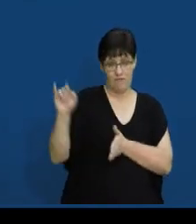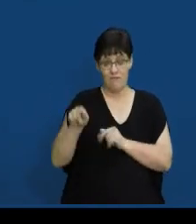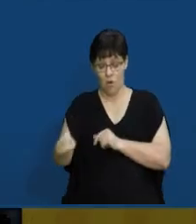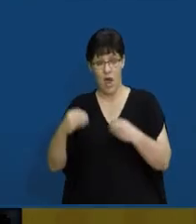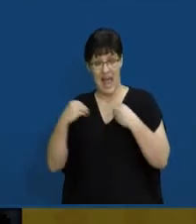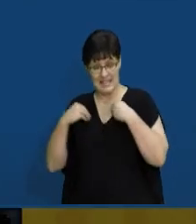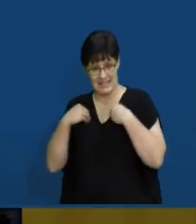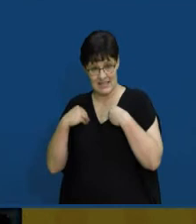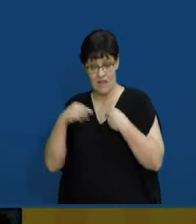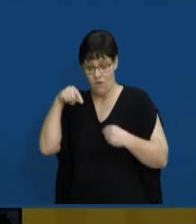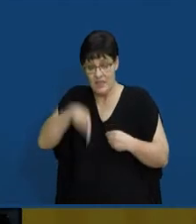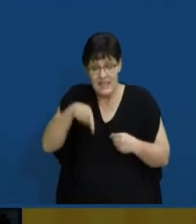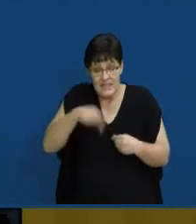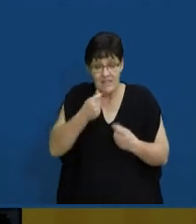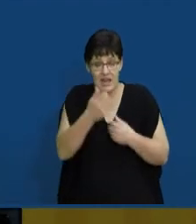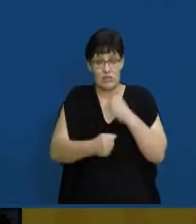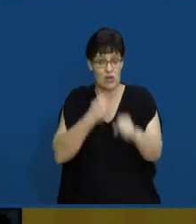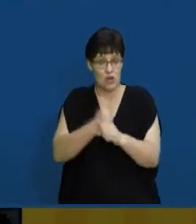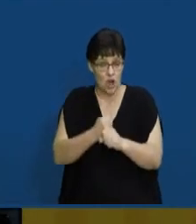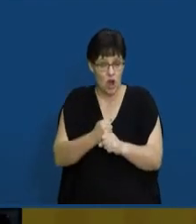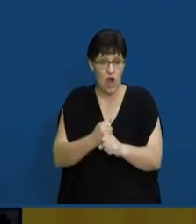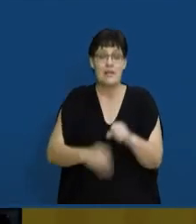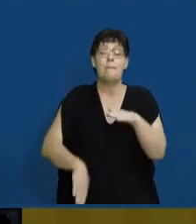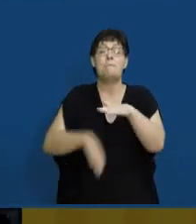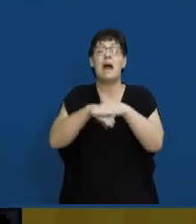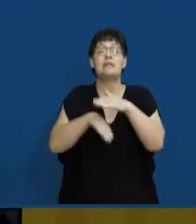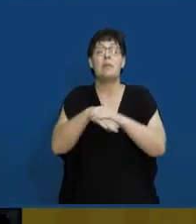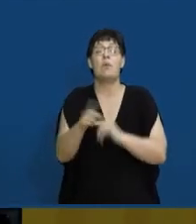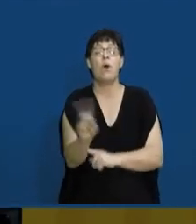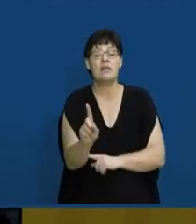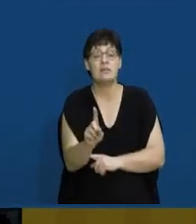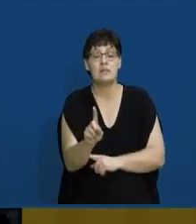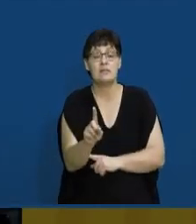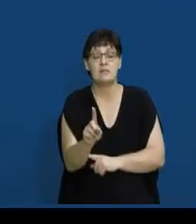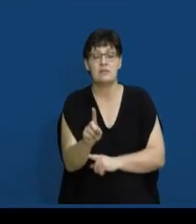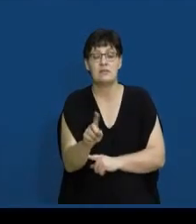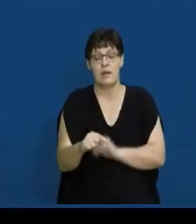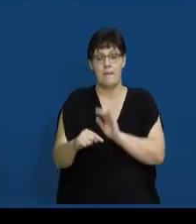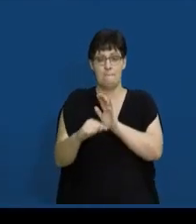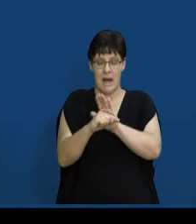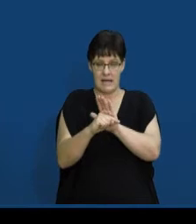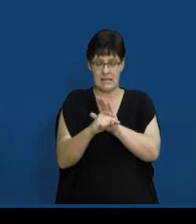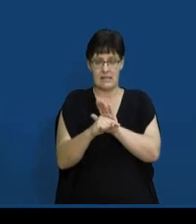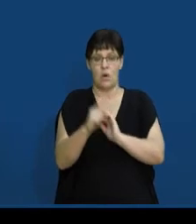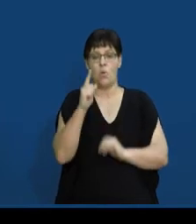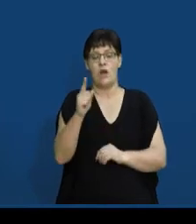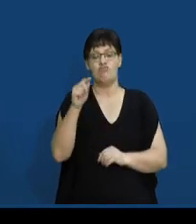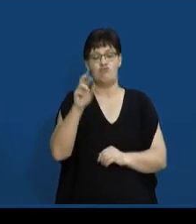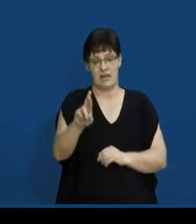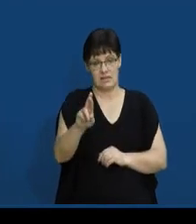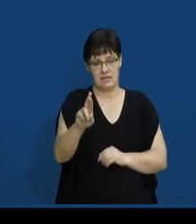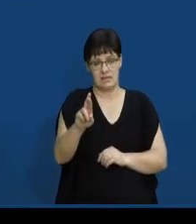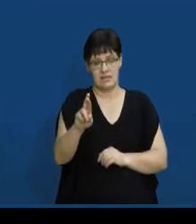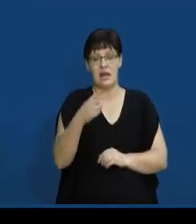asset for this financial year is a maximum of what? Minus the 1 Rand will give you